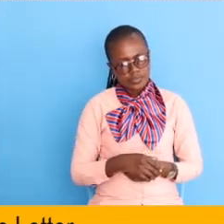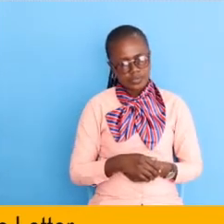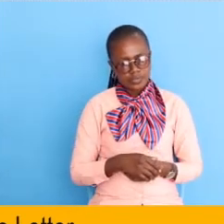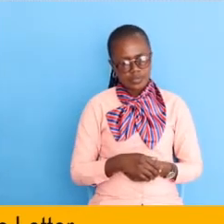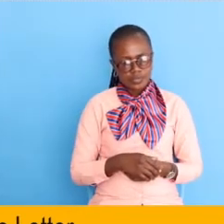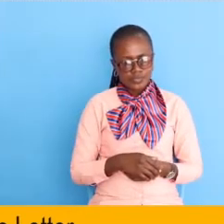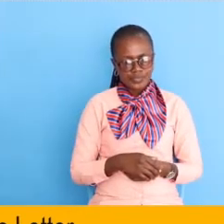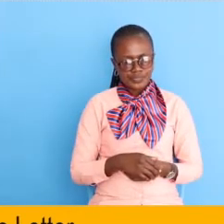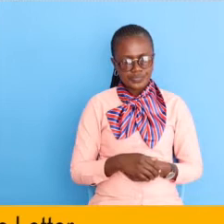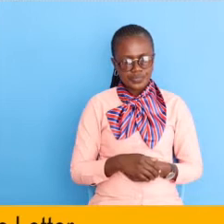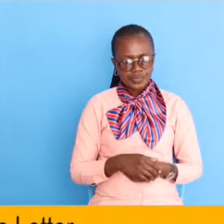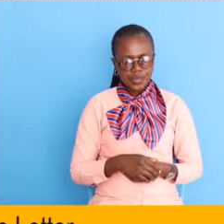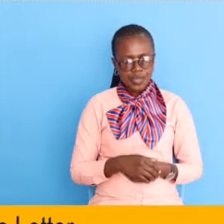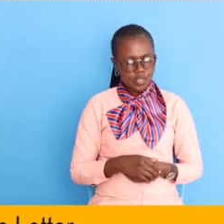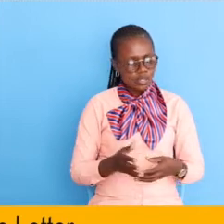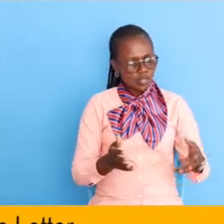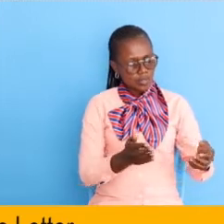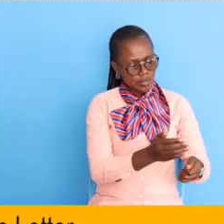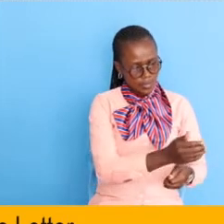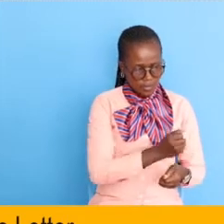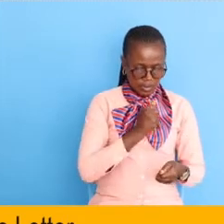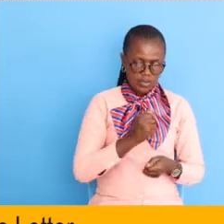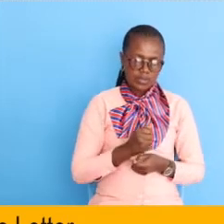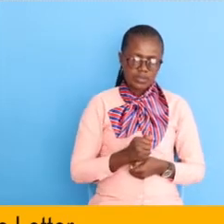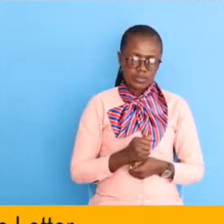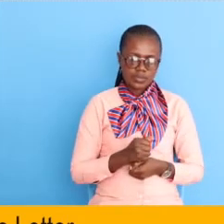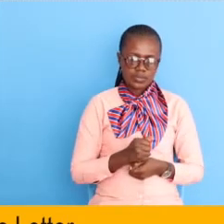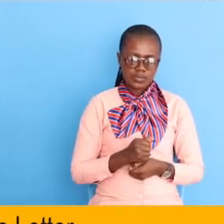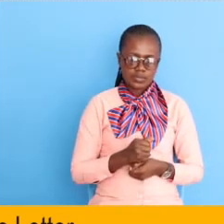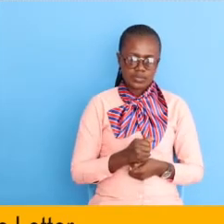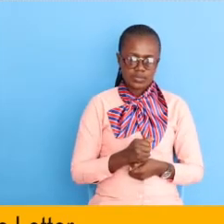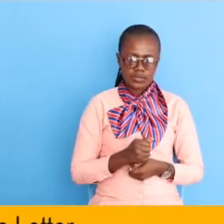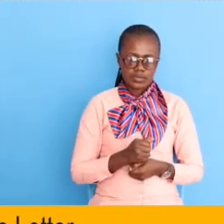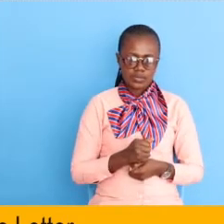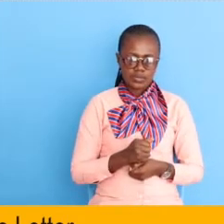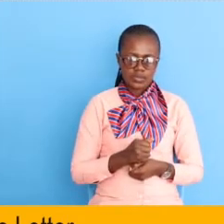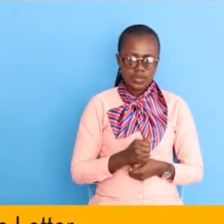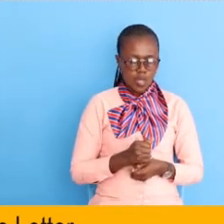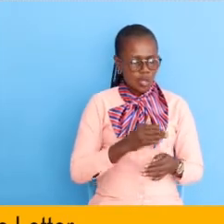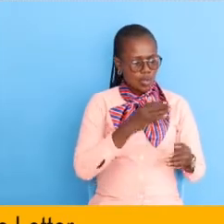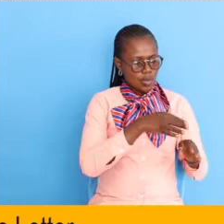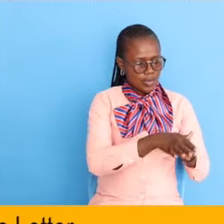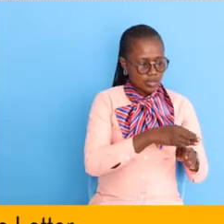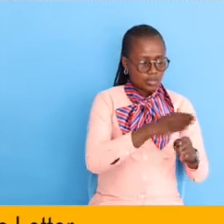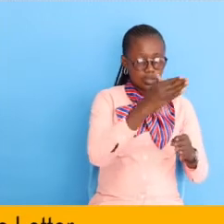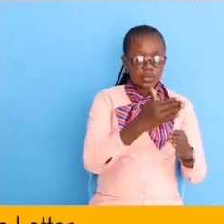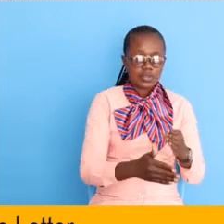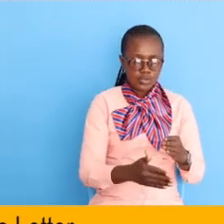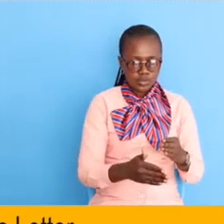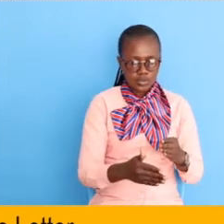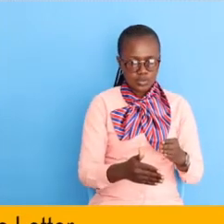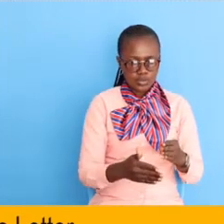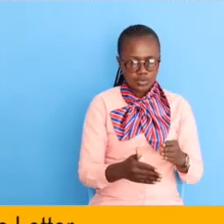you can just have them in a question. And if not, for example, the last expression here, or the last sentence here